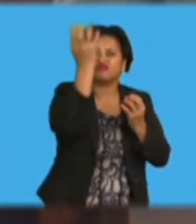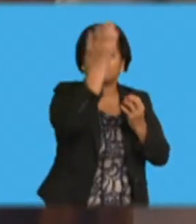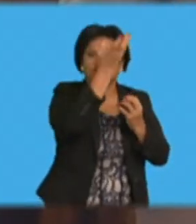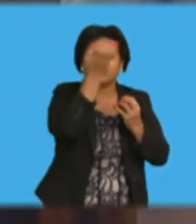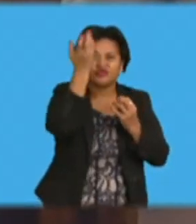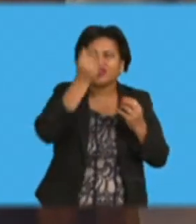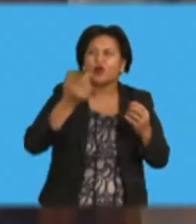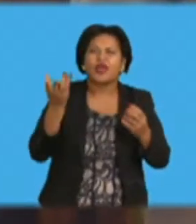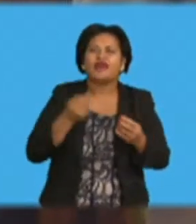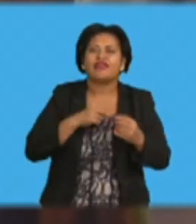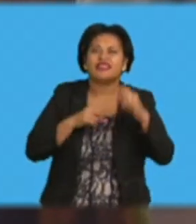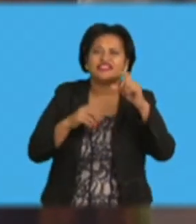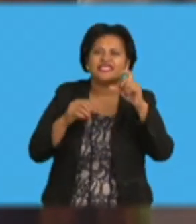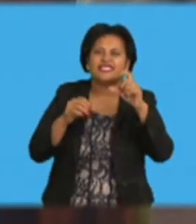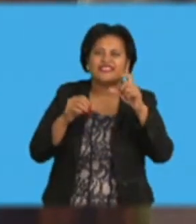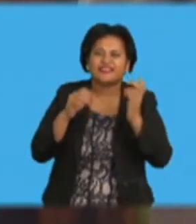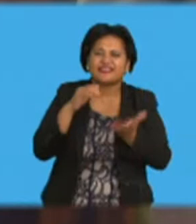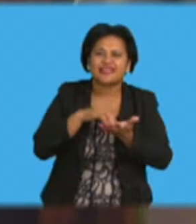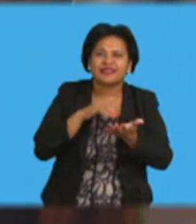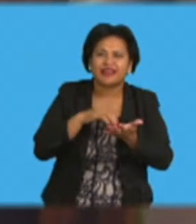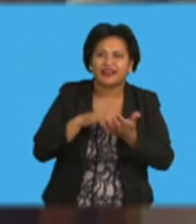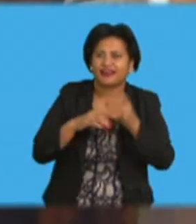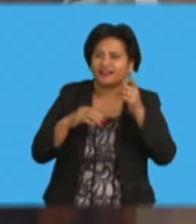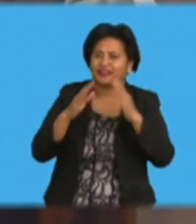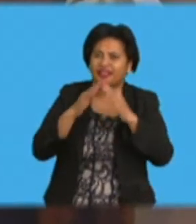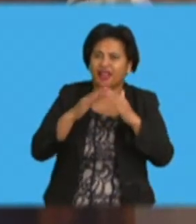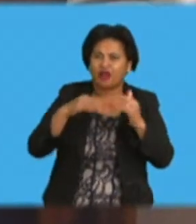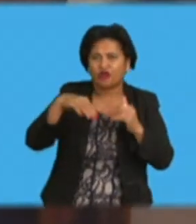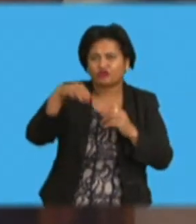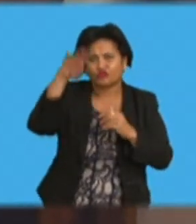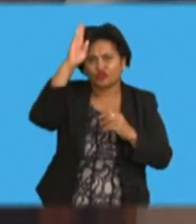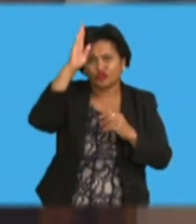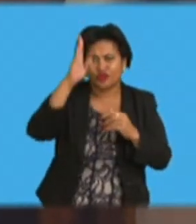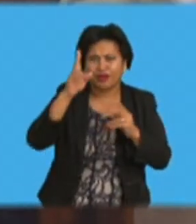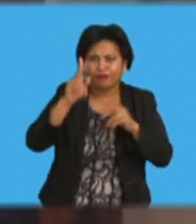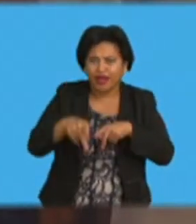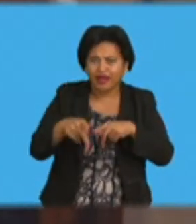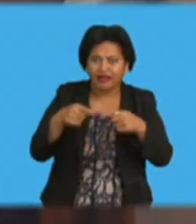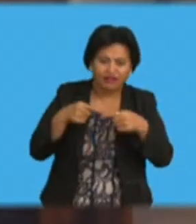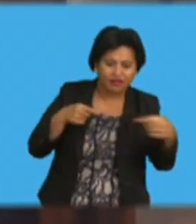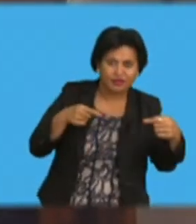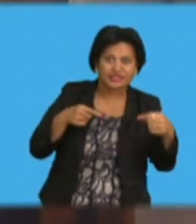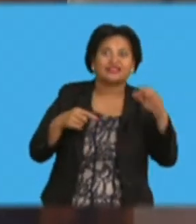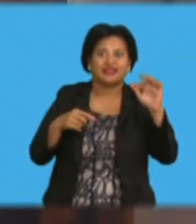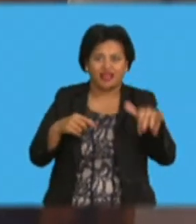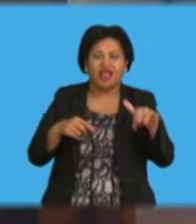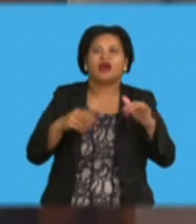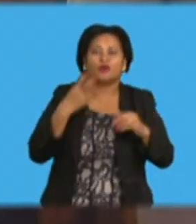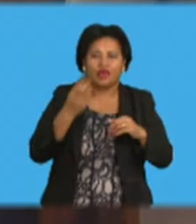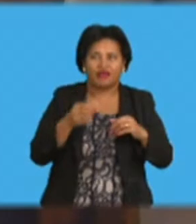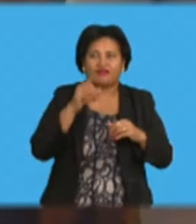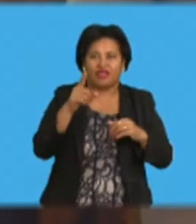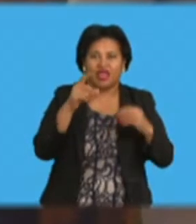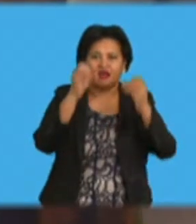Civic Center, and over this past period, we've been looking at addressing other asbestos issues at State House, at the